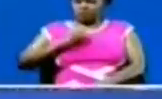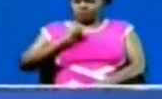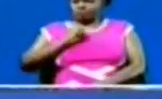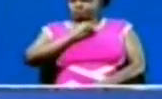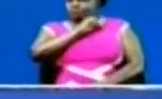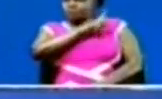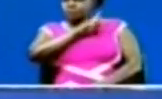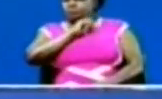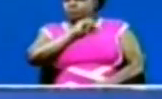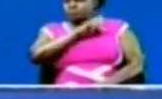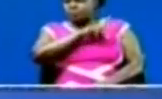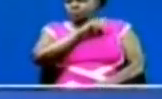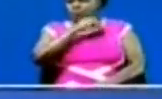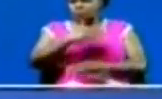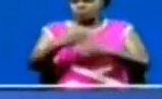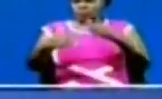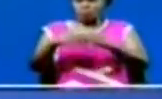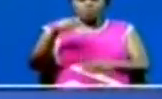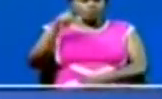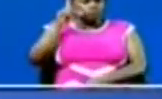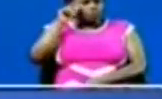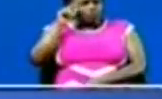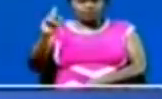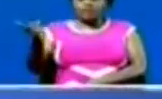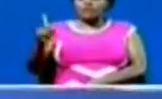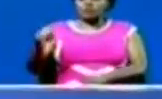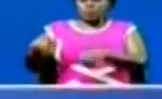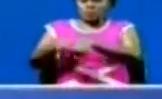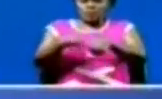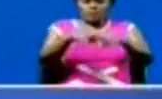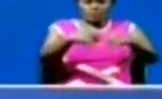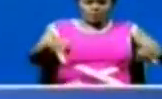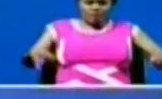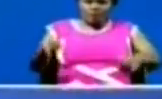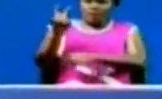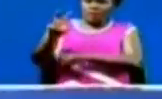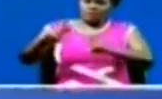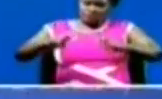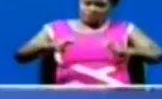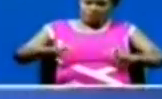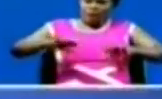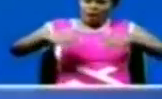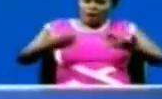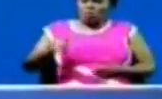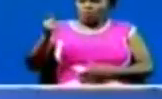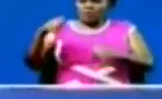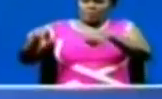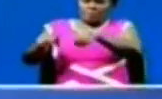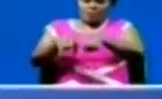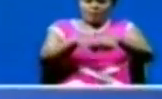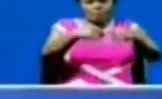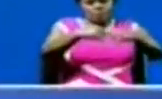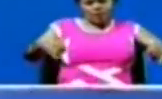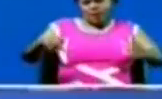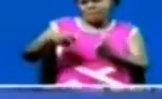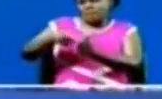construction of the multi-billion shilling Mombasa-Nairobi pipeline, calling for investigations over how the Kenya Pipeline Company paid